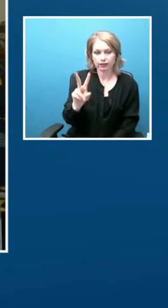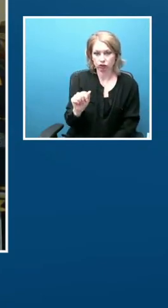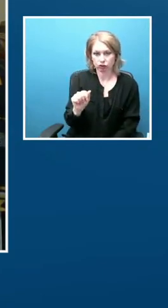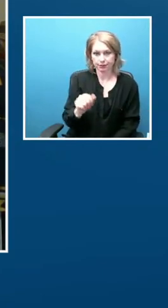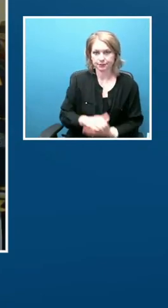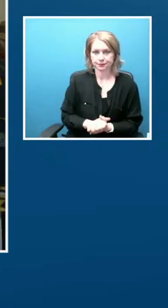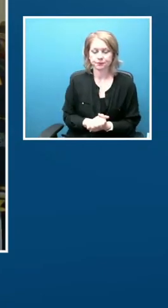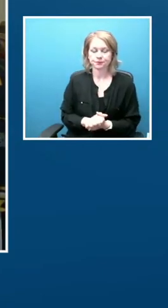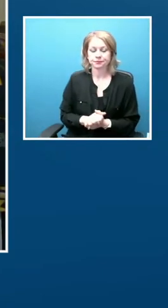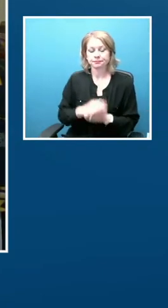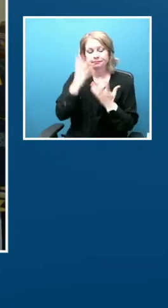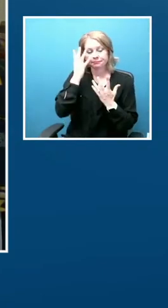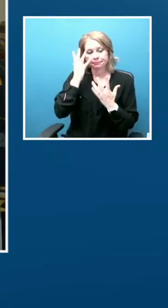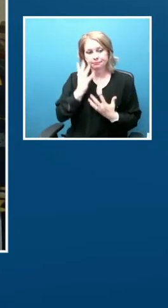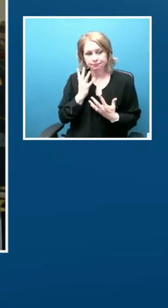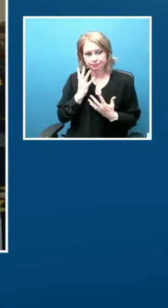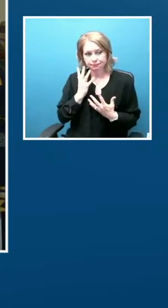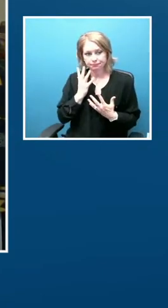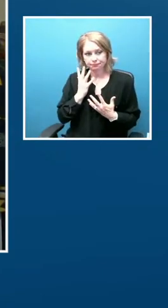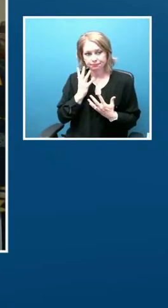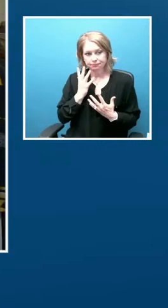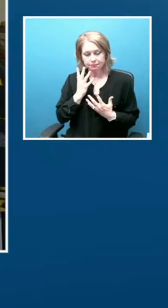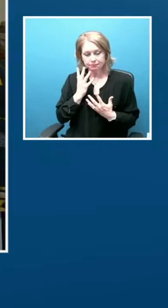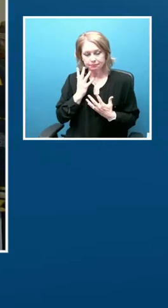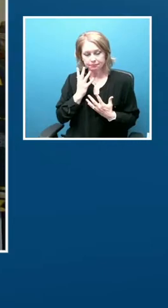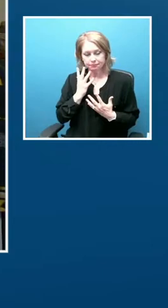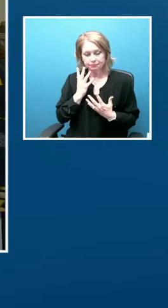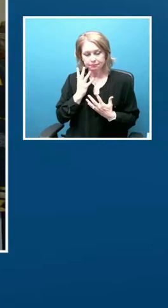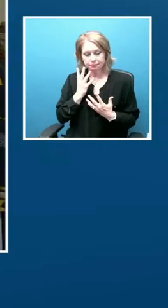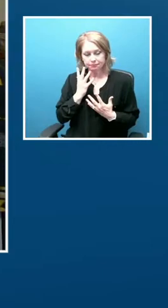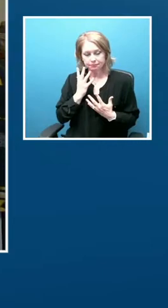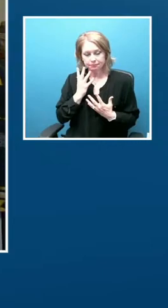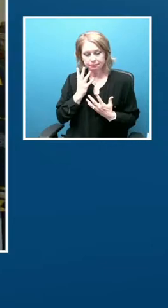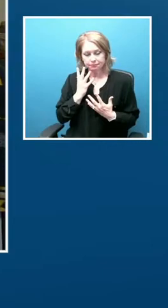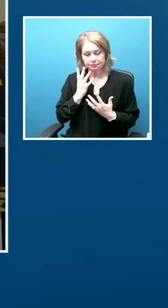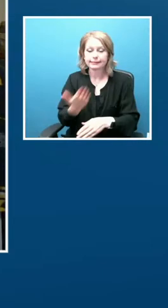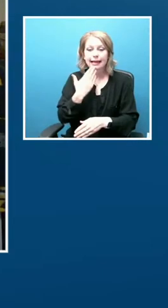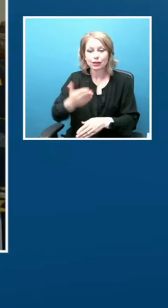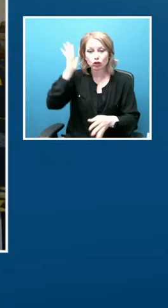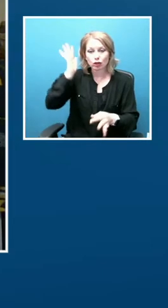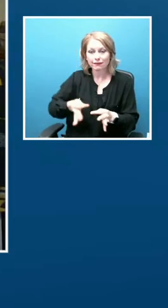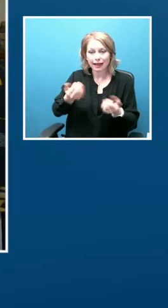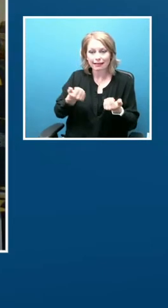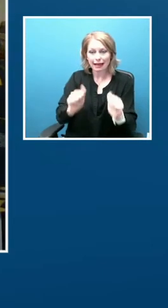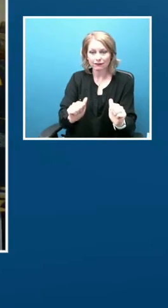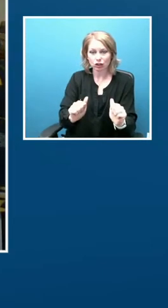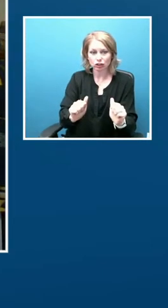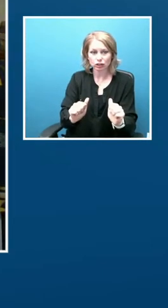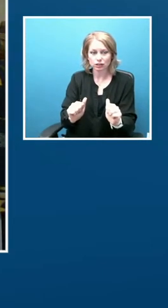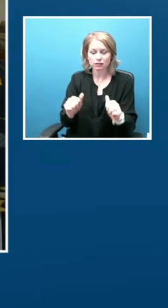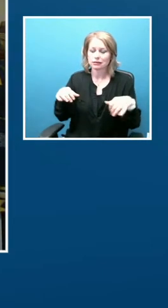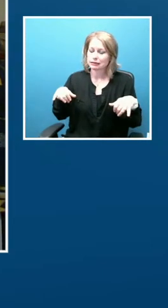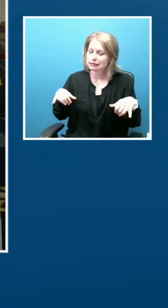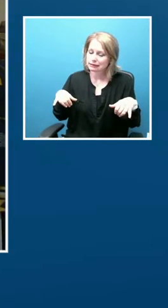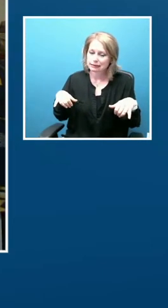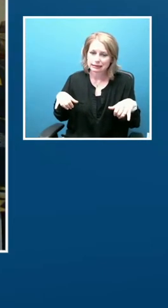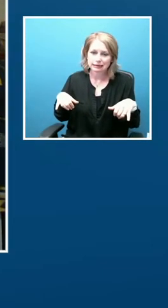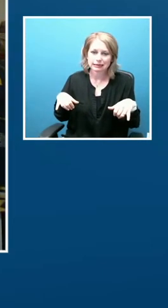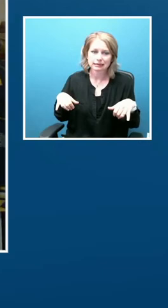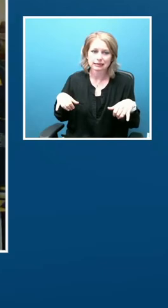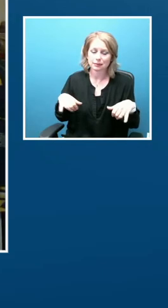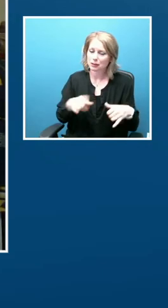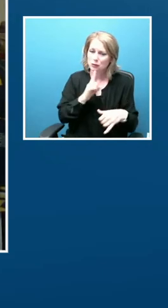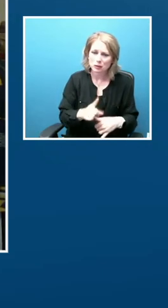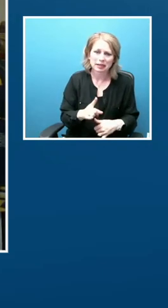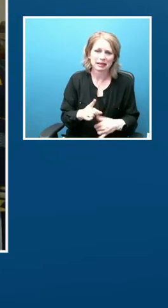Unfortunately, despite our constant focus, good faith efforts in this progress, we have resulted in improvements in the